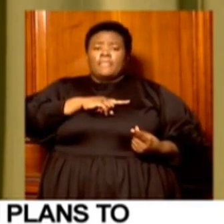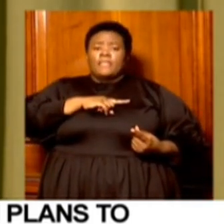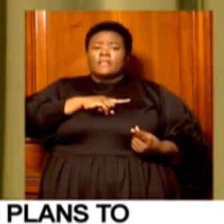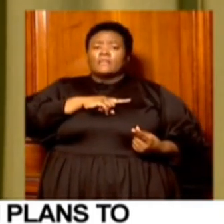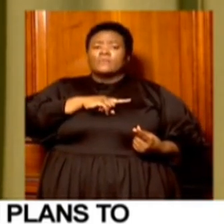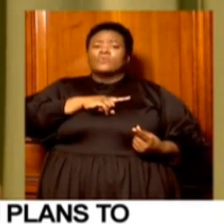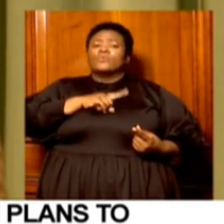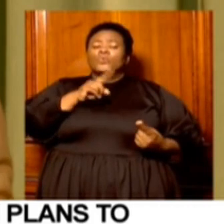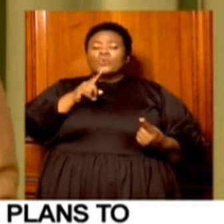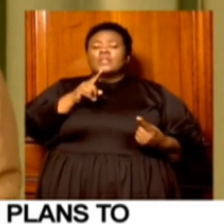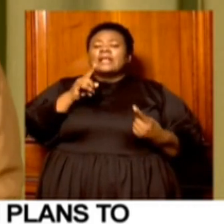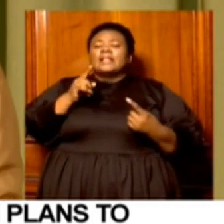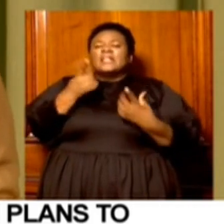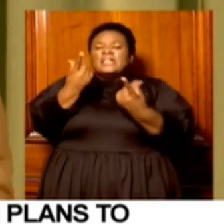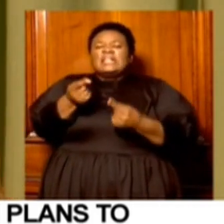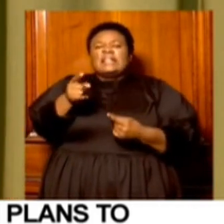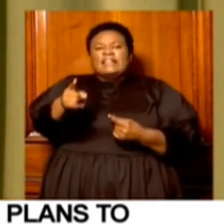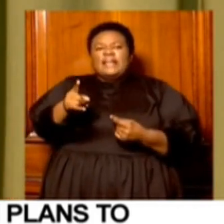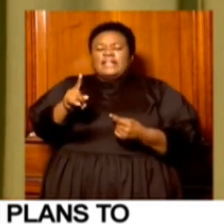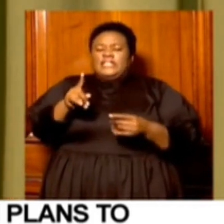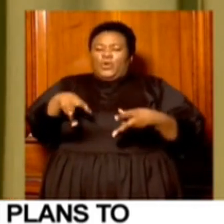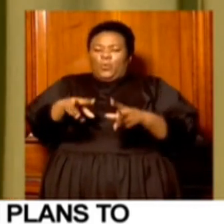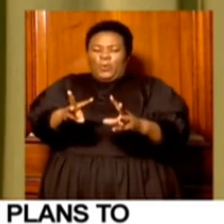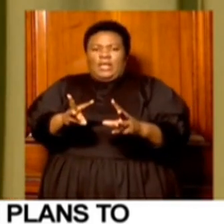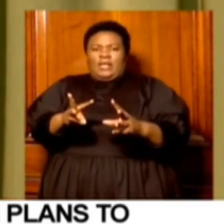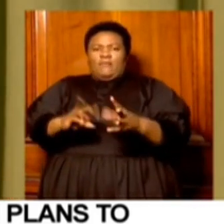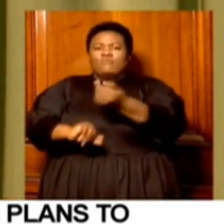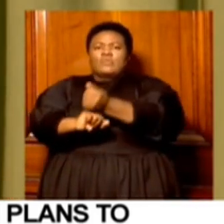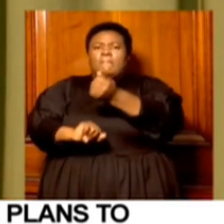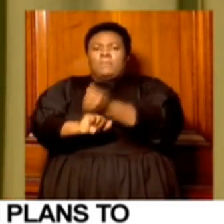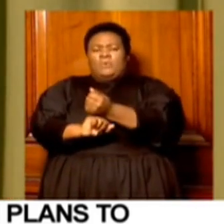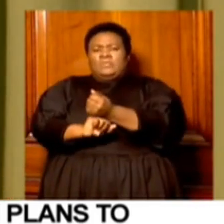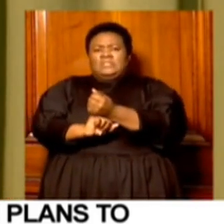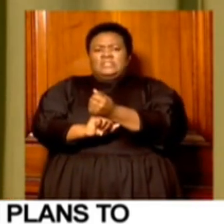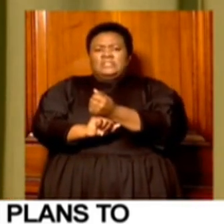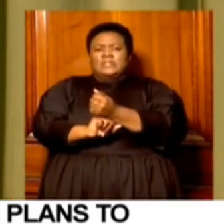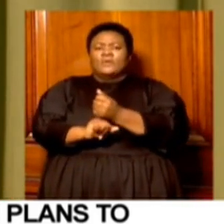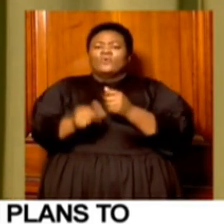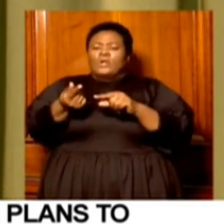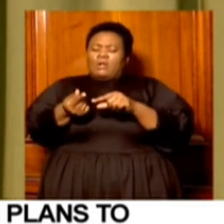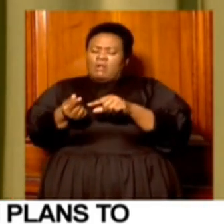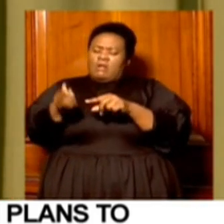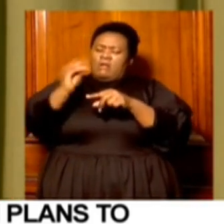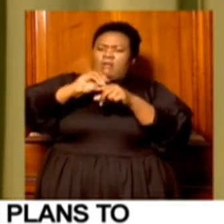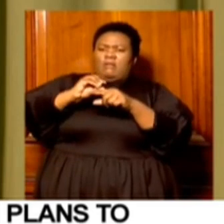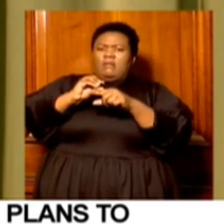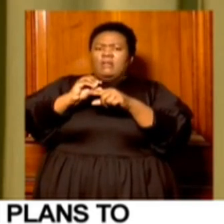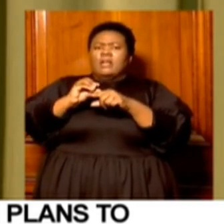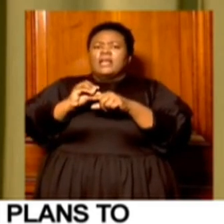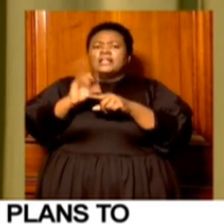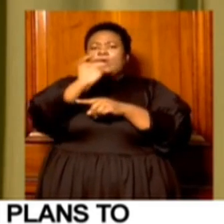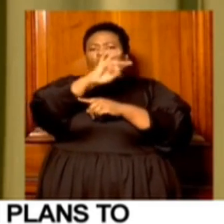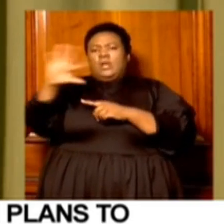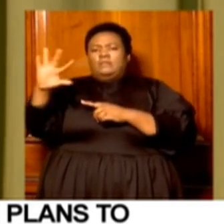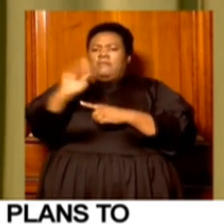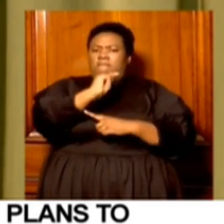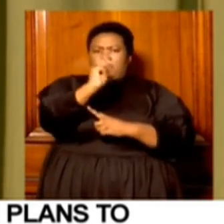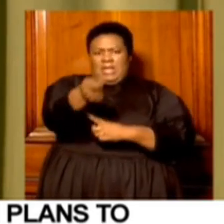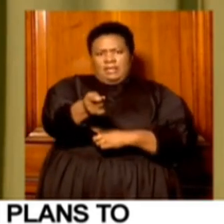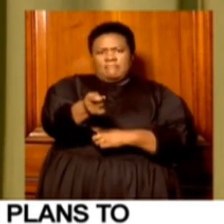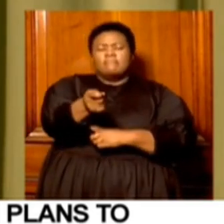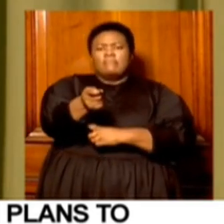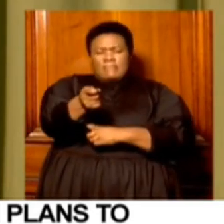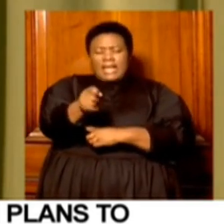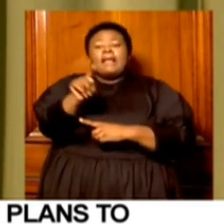of relief. And ex gratia is not compensation. It is a once-off payment, which it